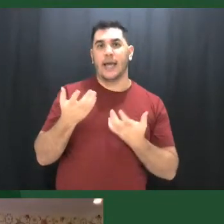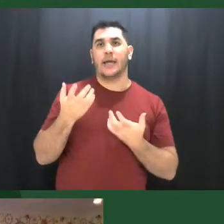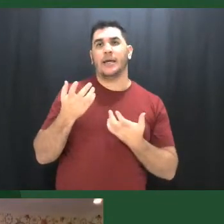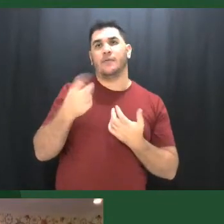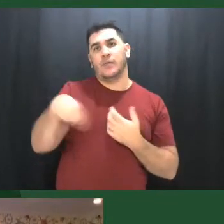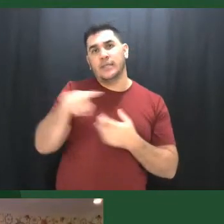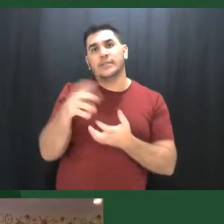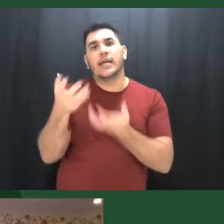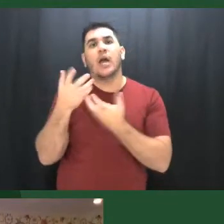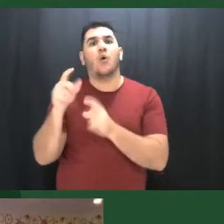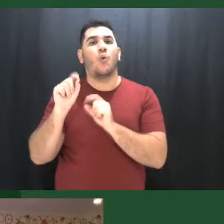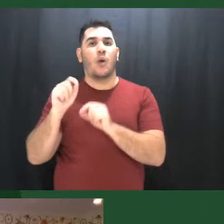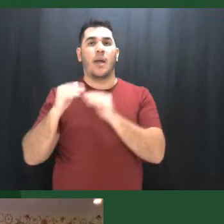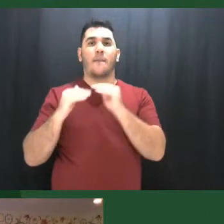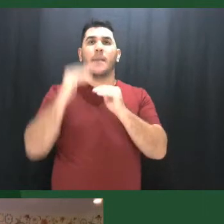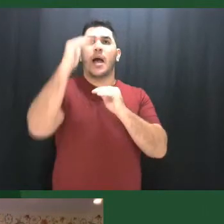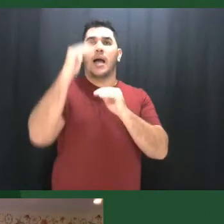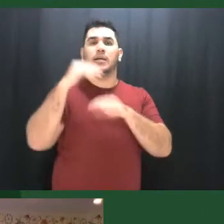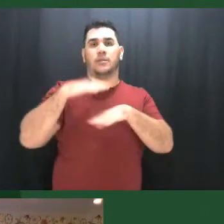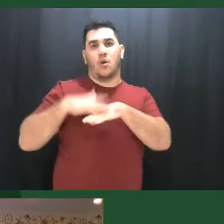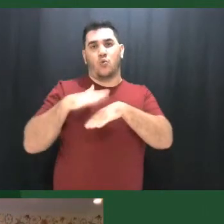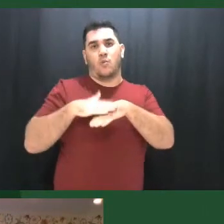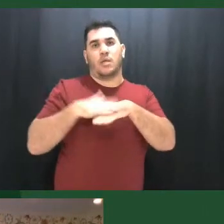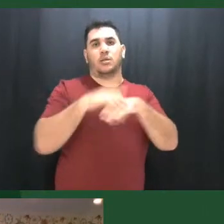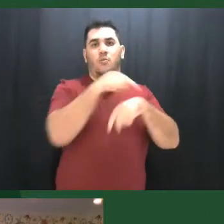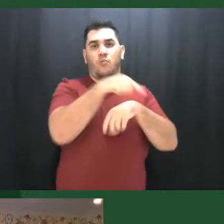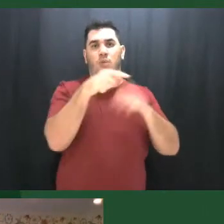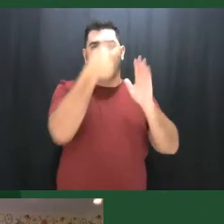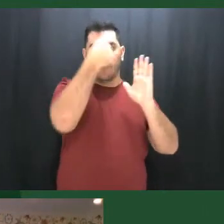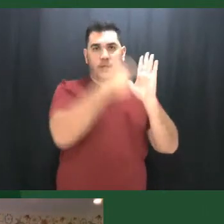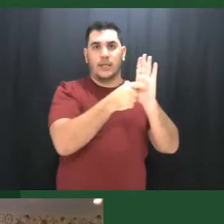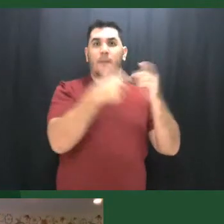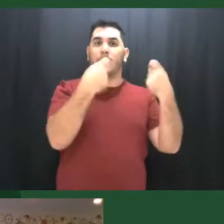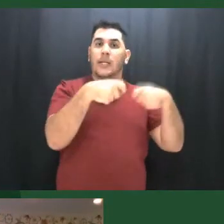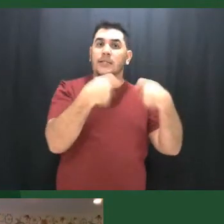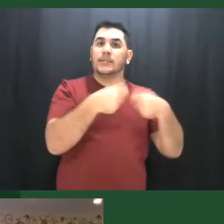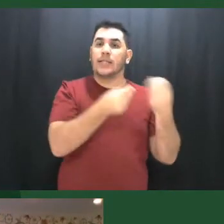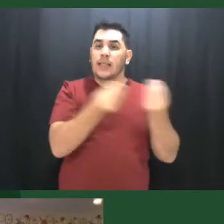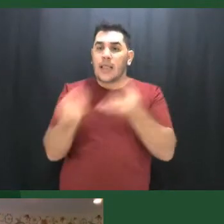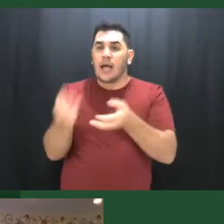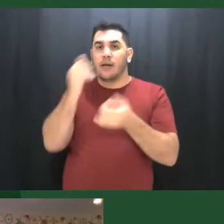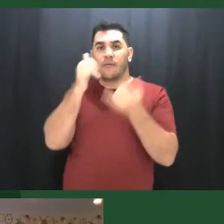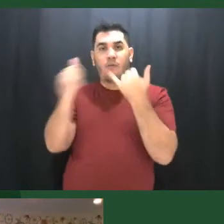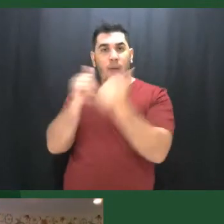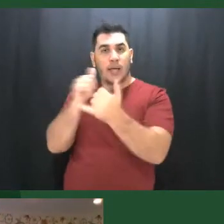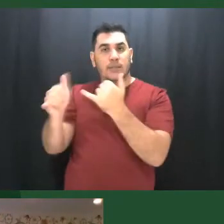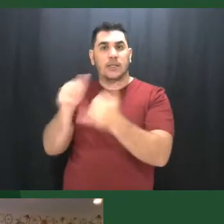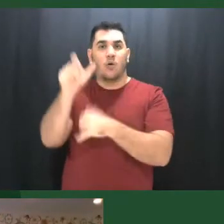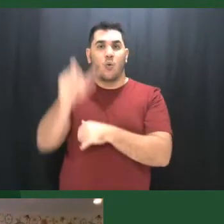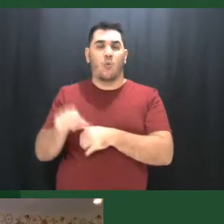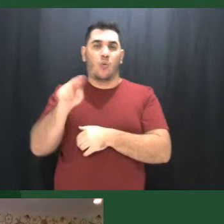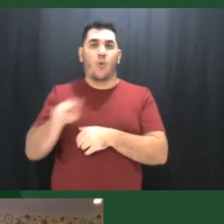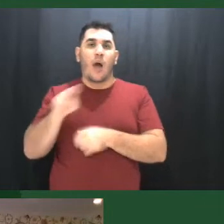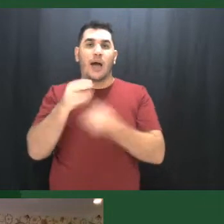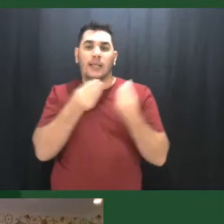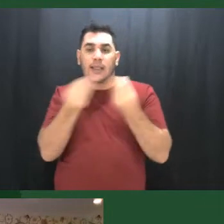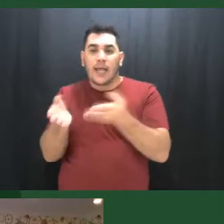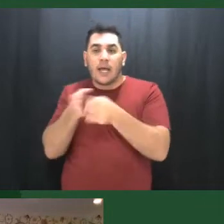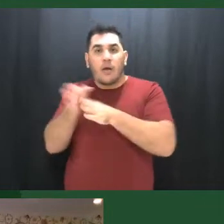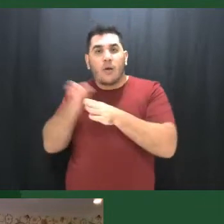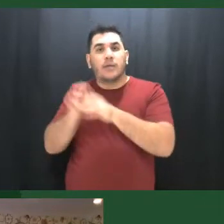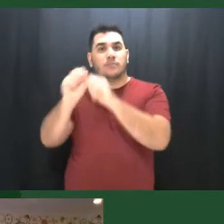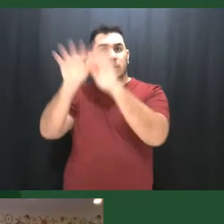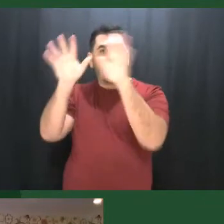information, allow them to engage in dialogue and discussion, and to better understand the systems that they are using.